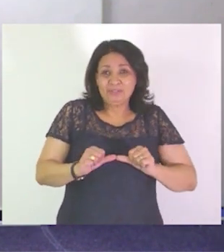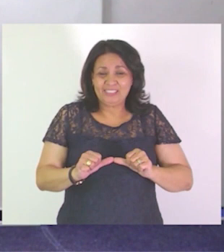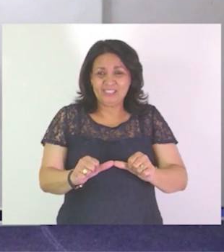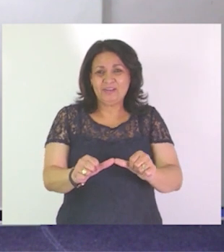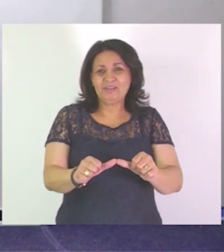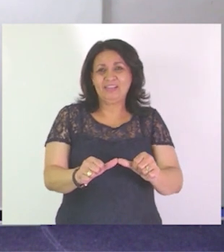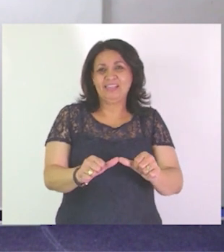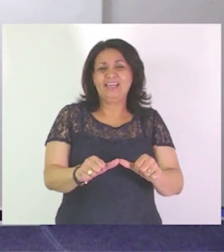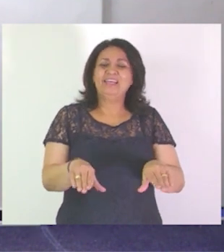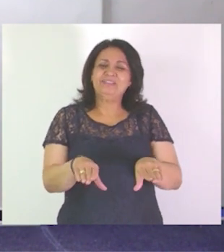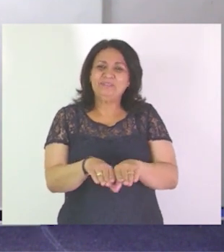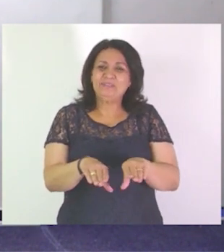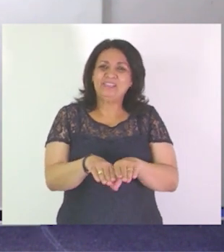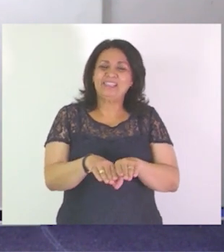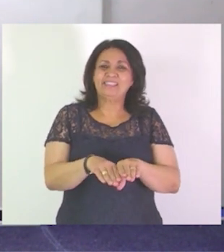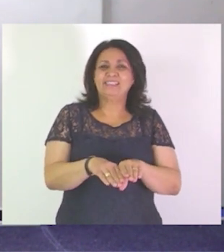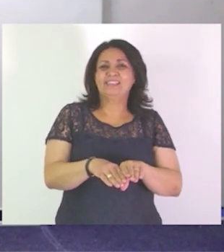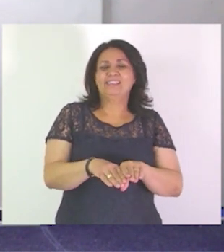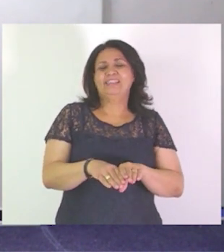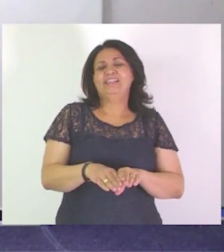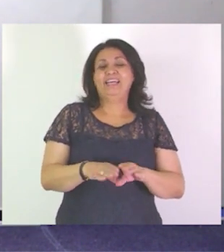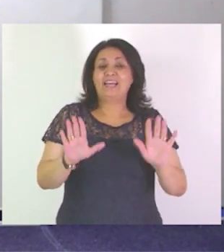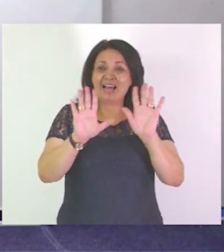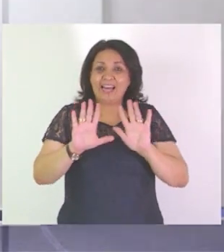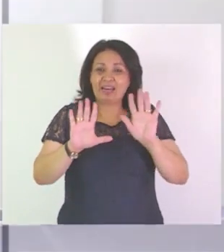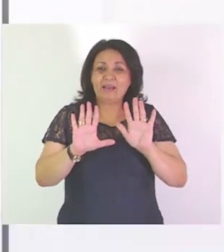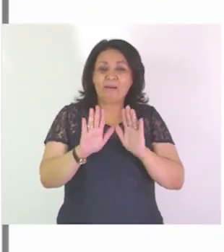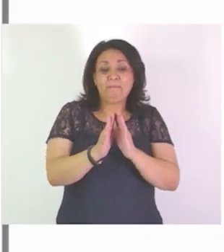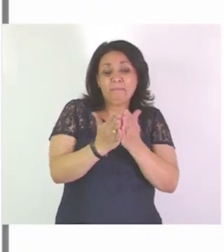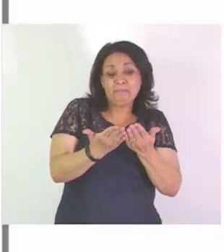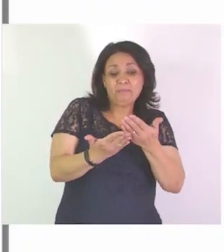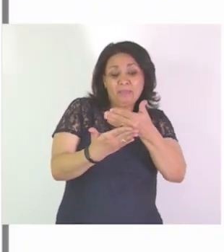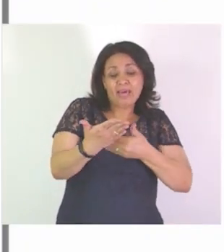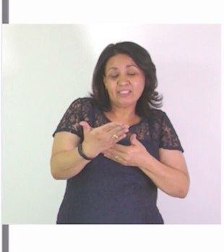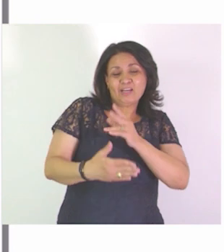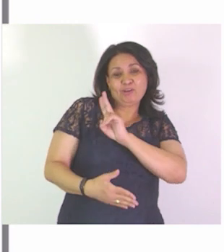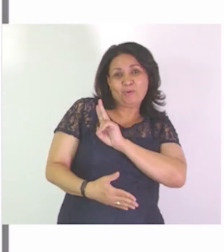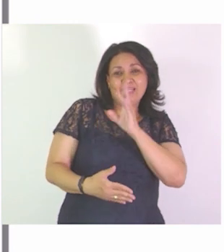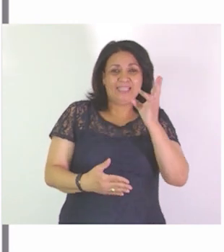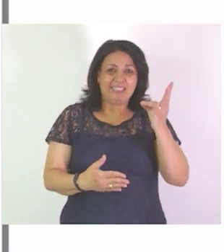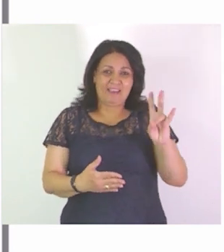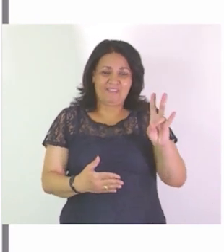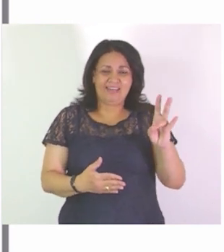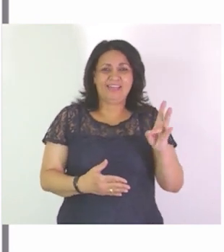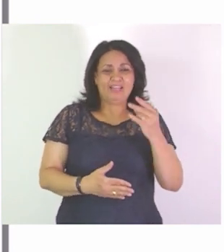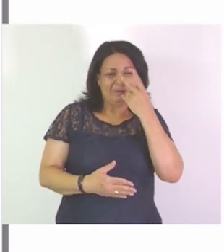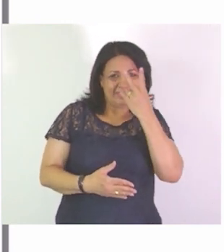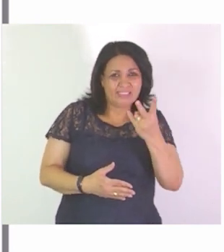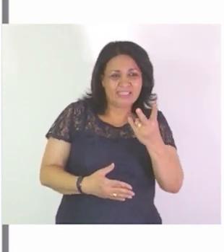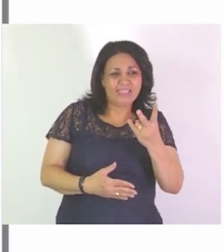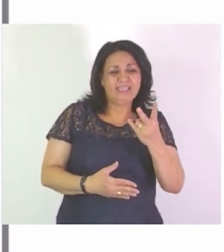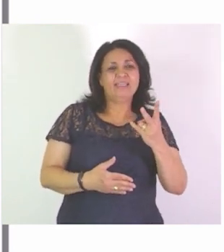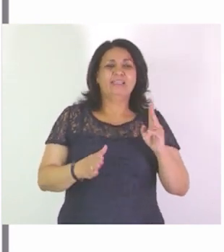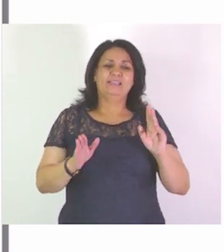can also do this exercise as coloring as well on page 27. There you will see that there is an arrow for